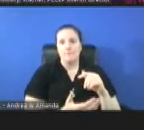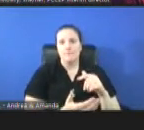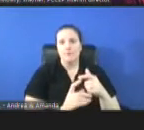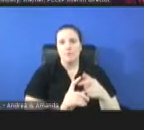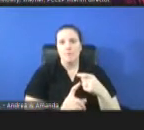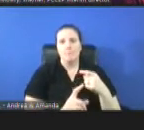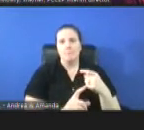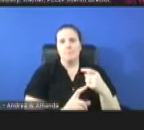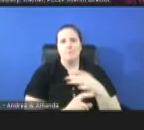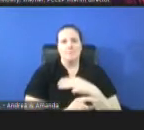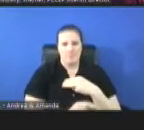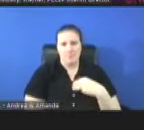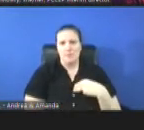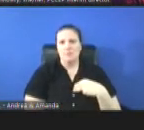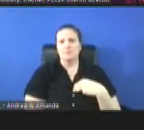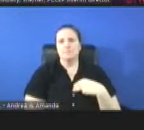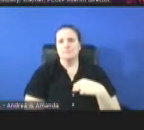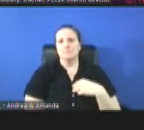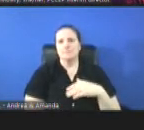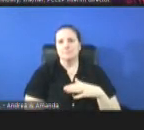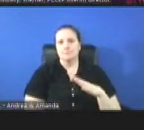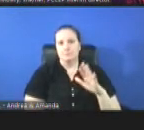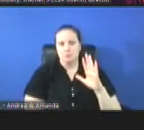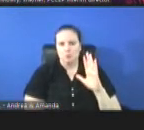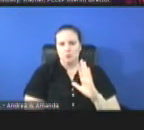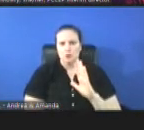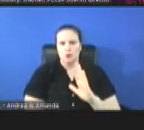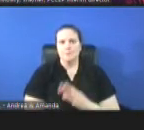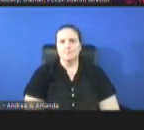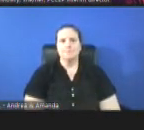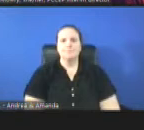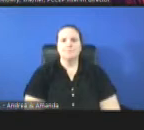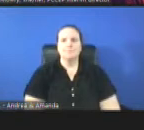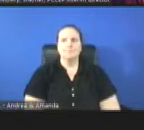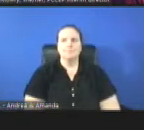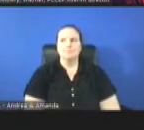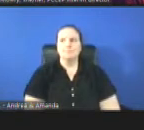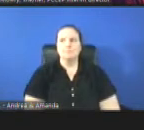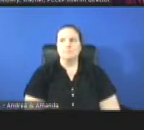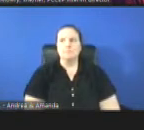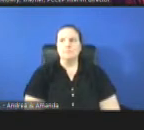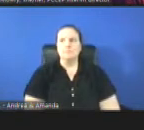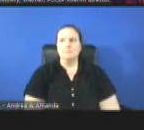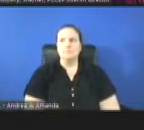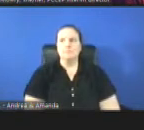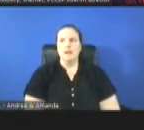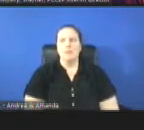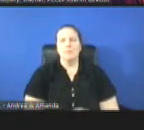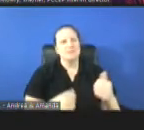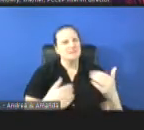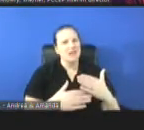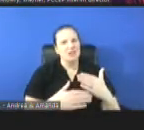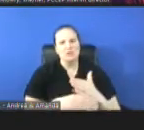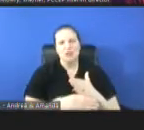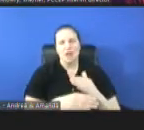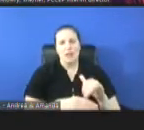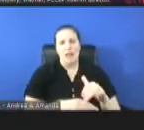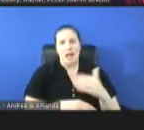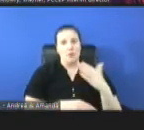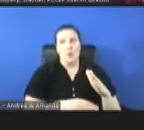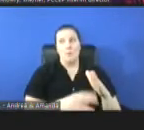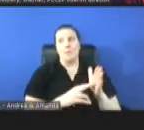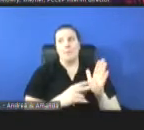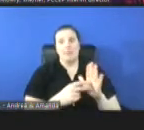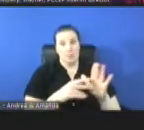I think she's a member that her, I was kind of afraid to share this because I really don't know, but I know the meeting